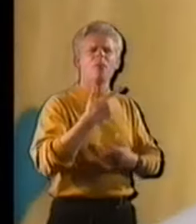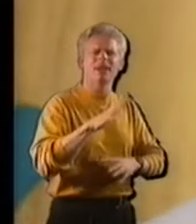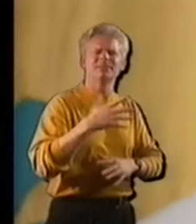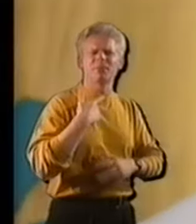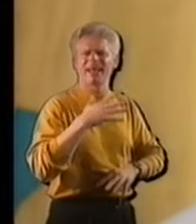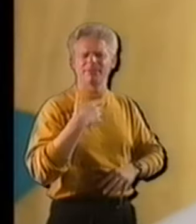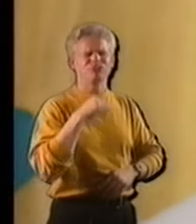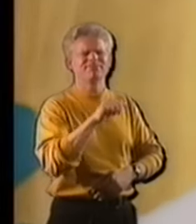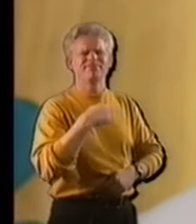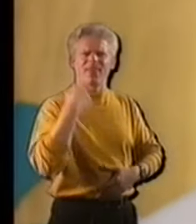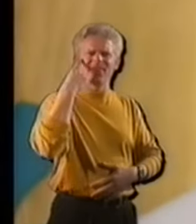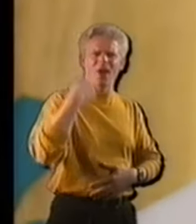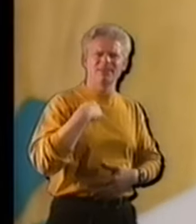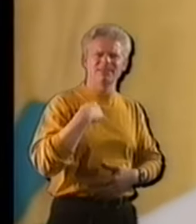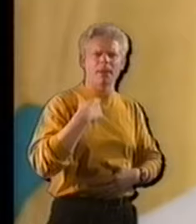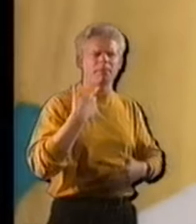it,